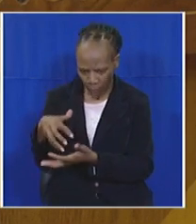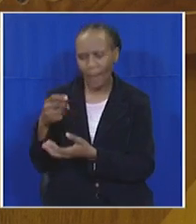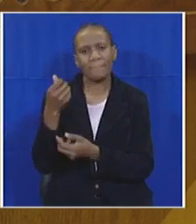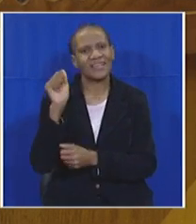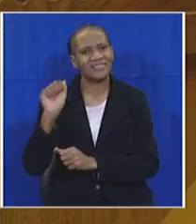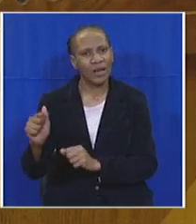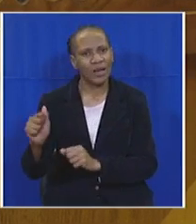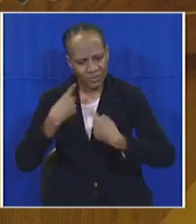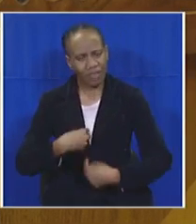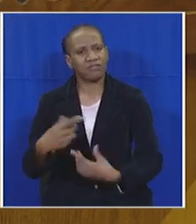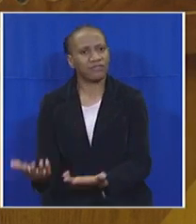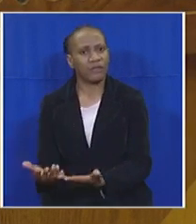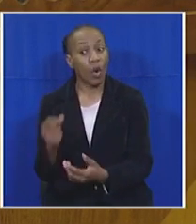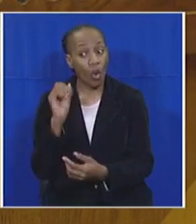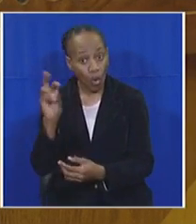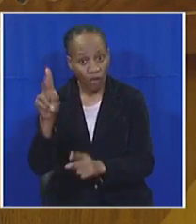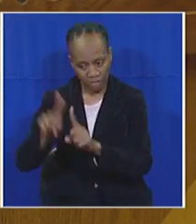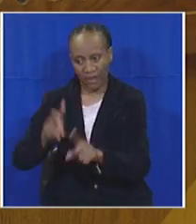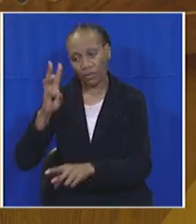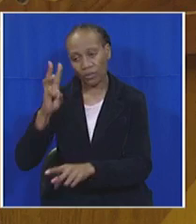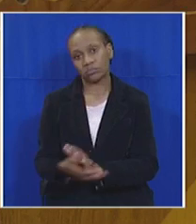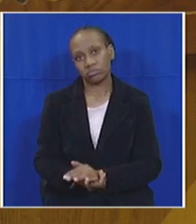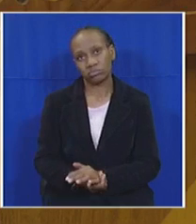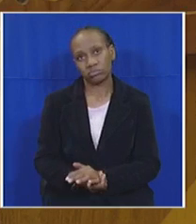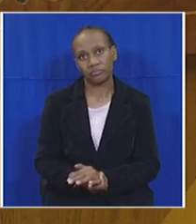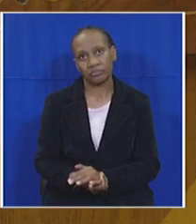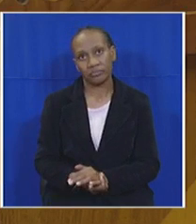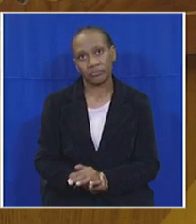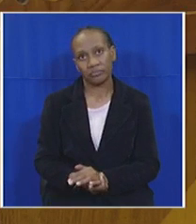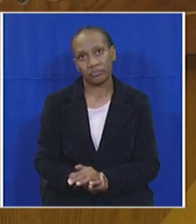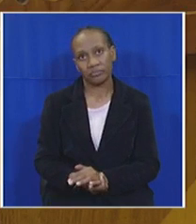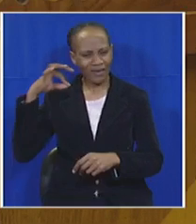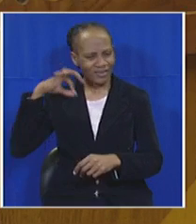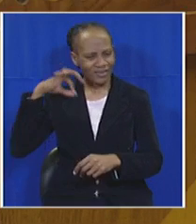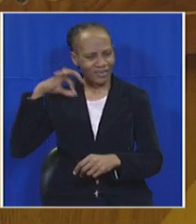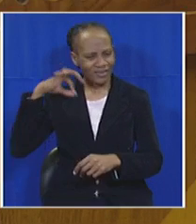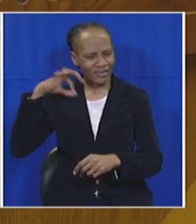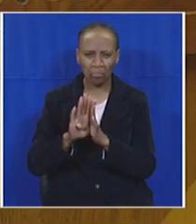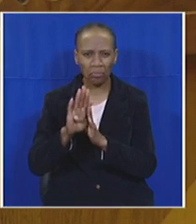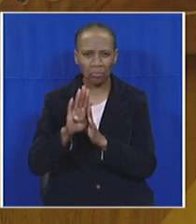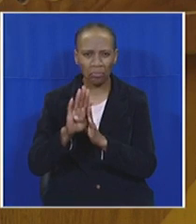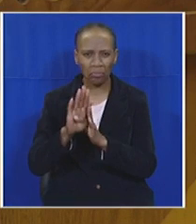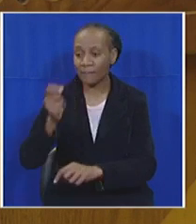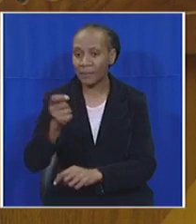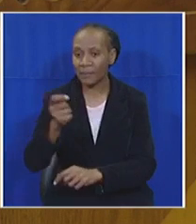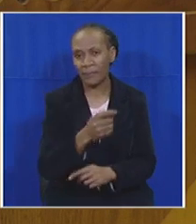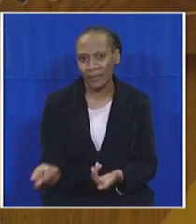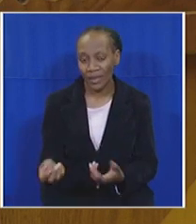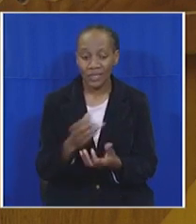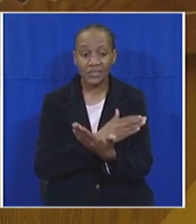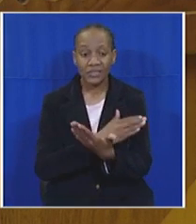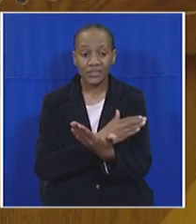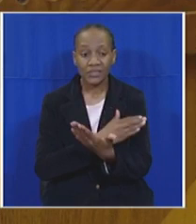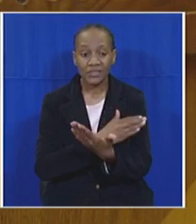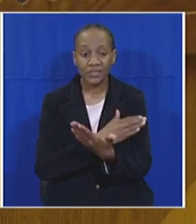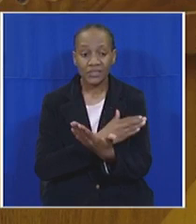failure. Coupled with excessive and rapidly growing salary bills, It should be no surprise that many municipalities are